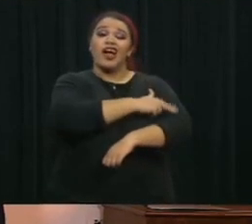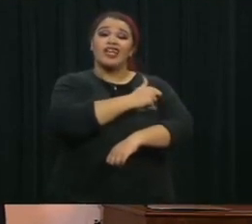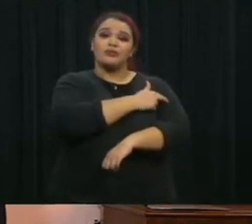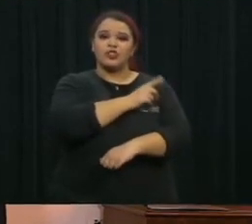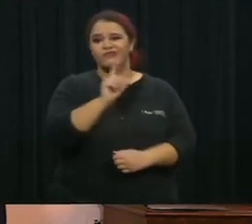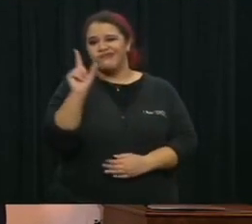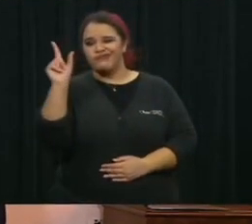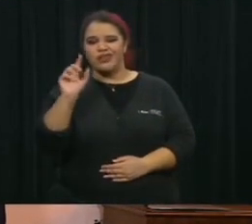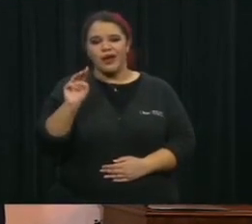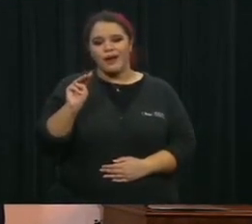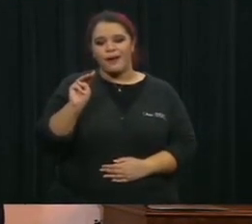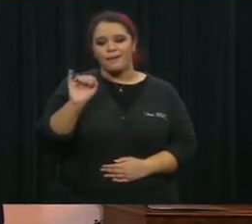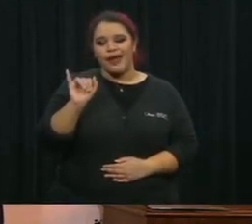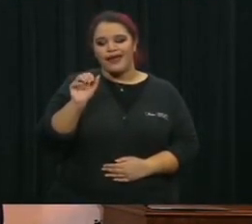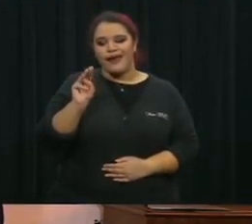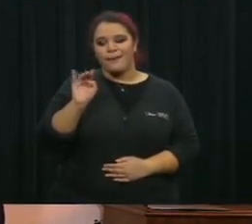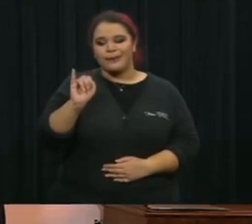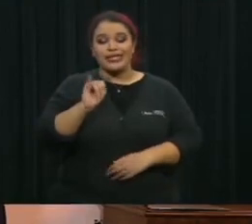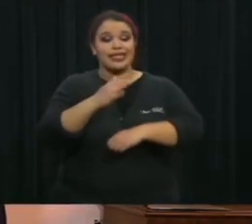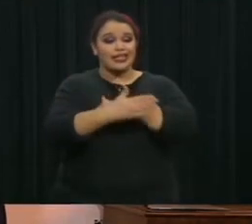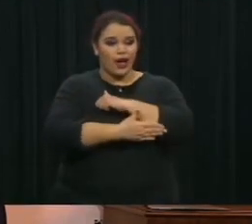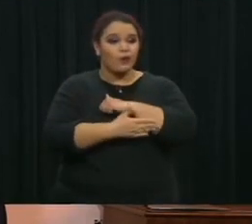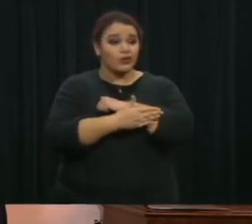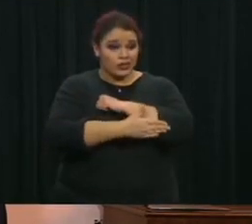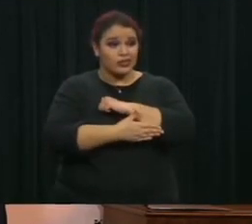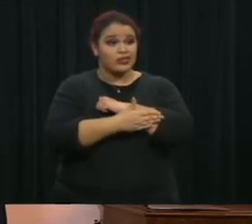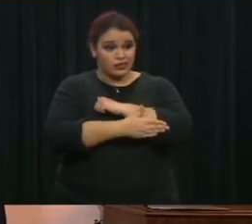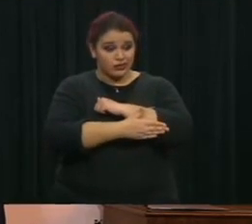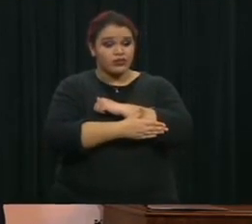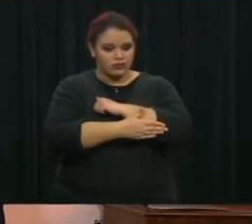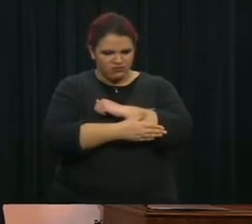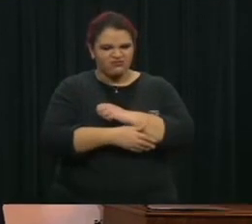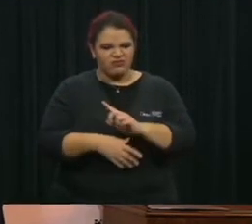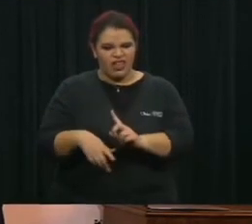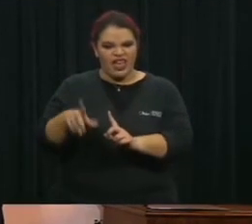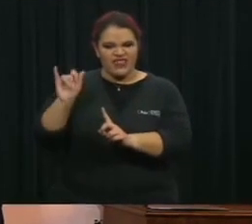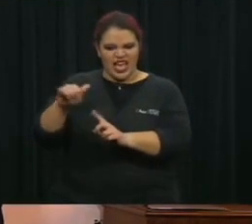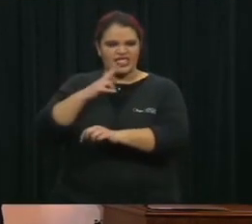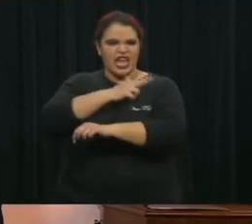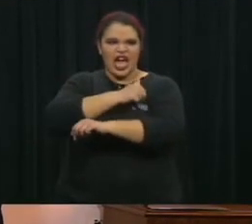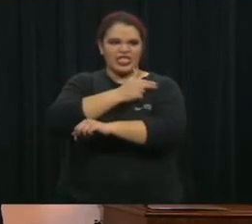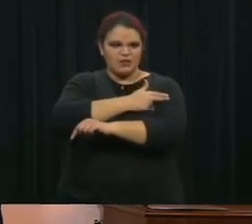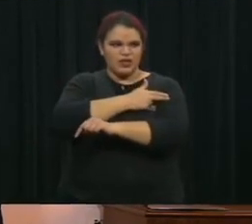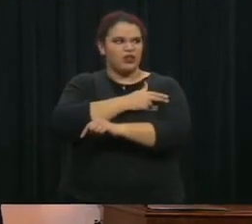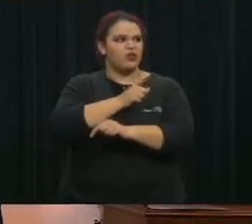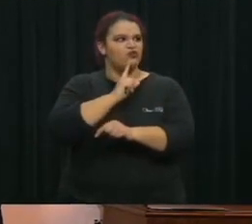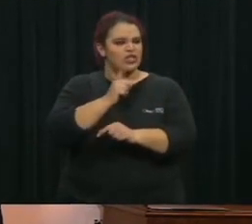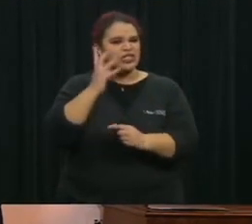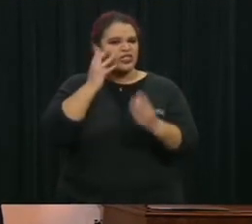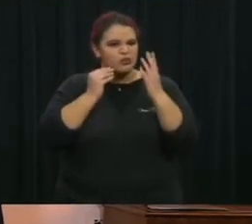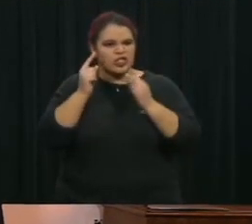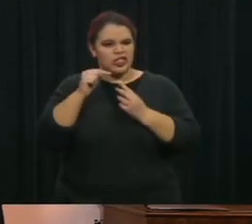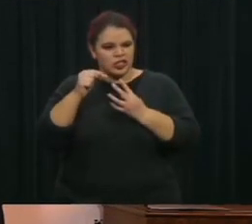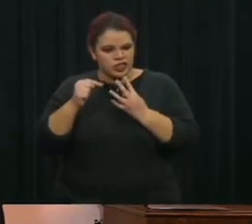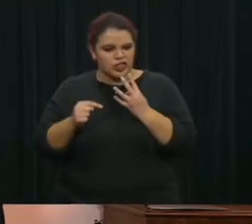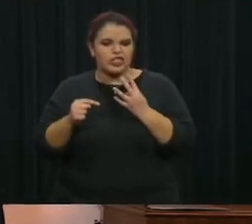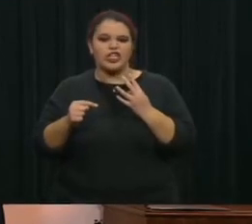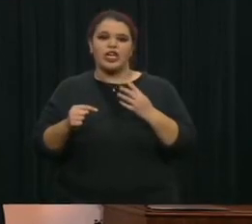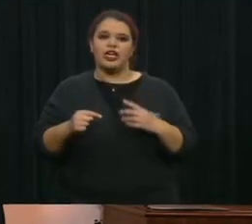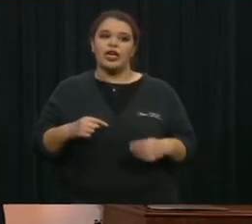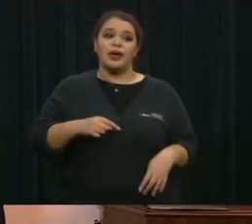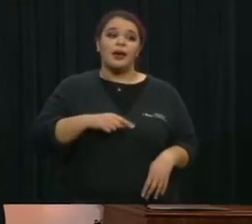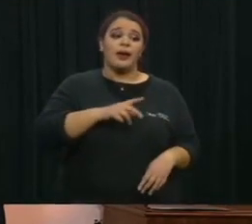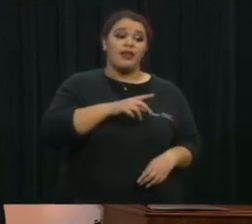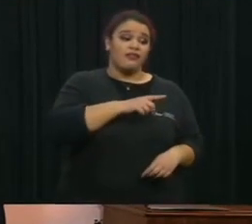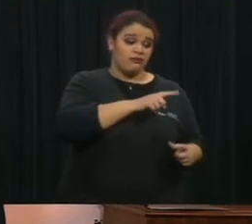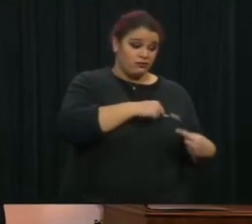Miami County that, that's the hospital that's being affected right now, taking in some patients from the